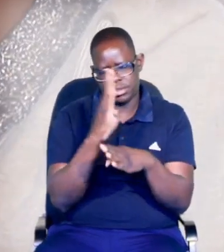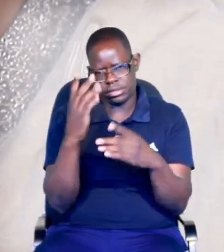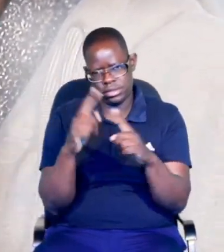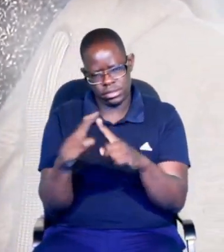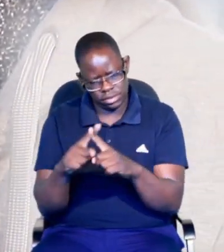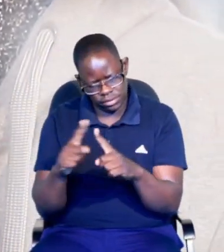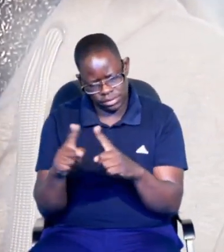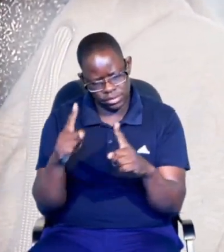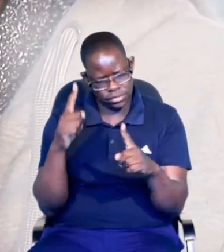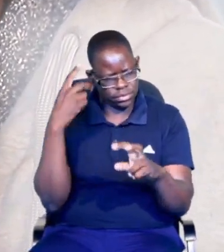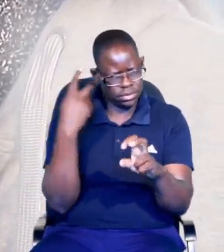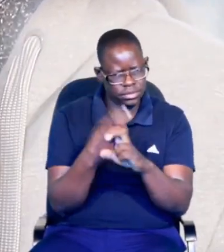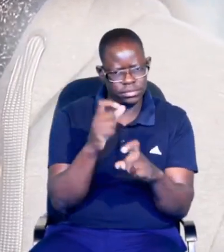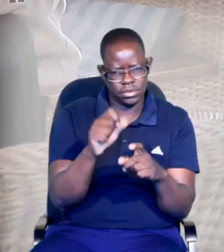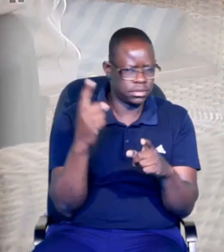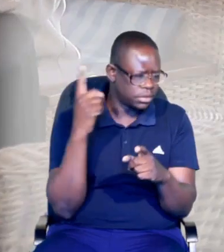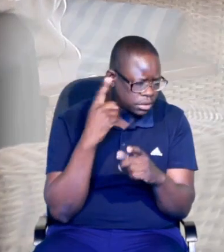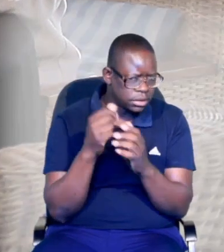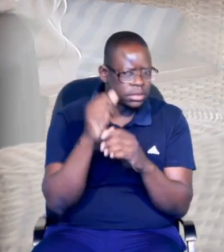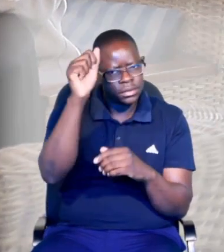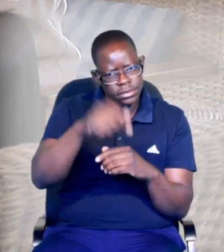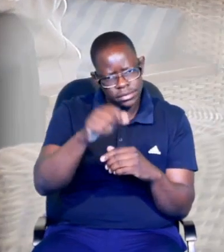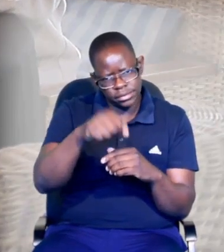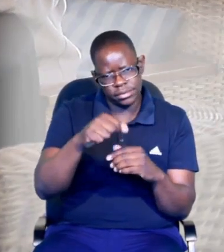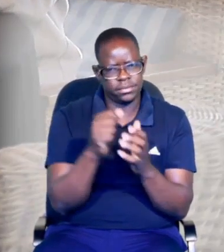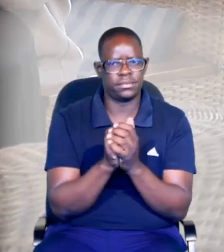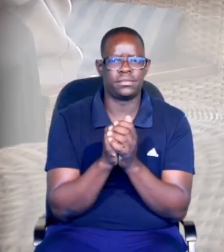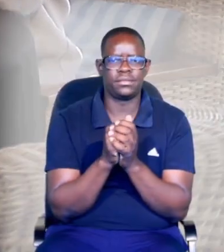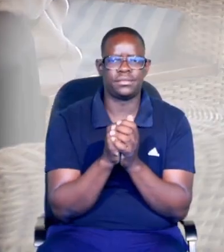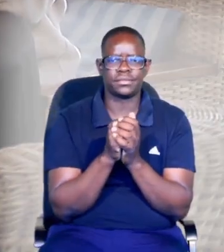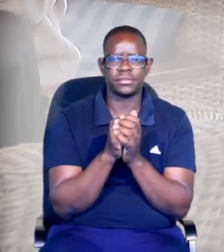It's a bit long to explain, but do you want to hear? Yes, sir. Shoot, please.